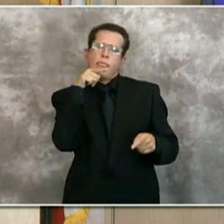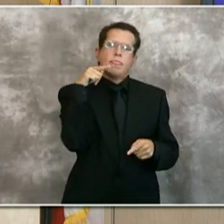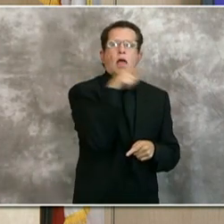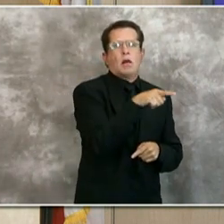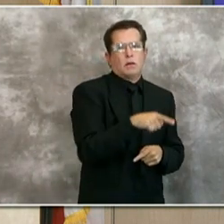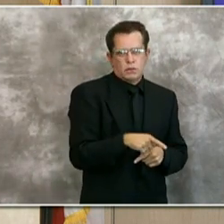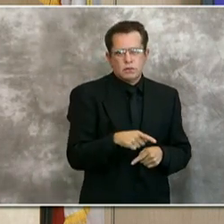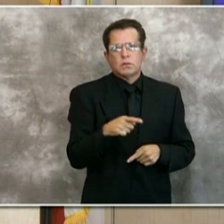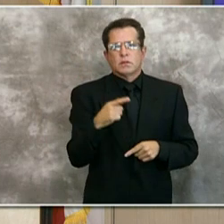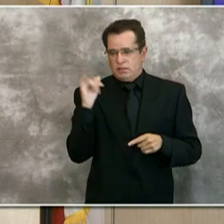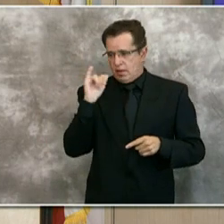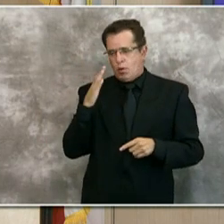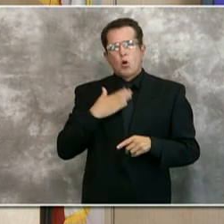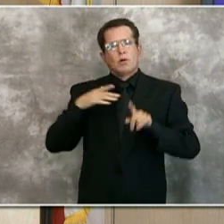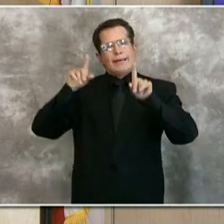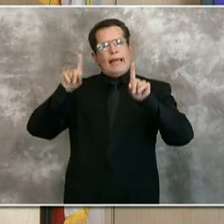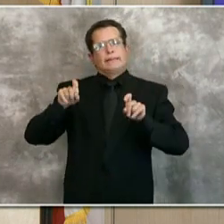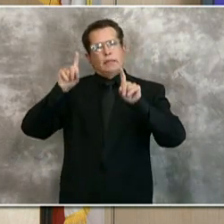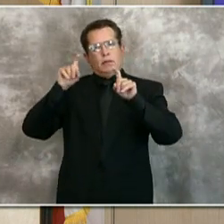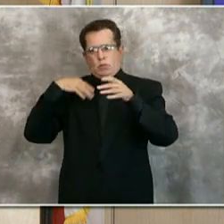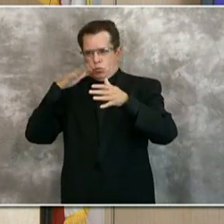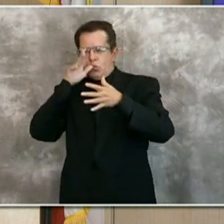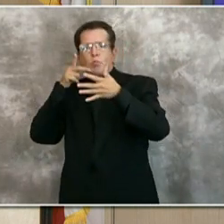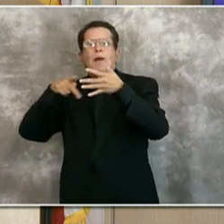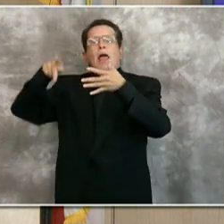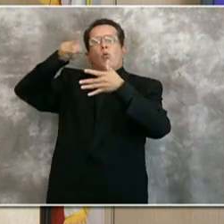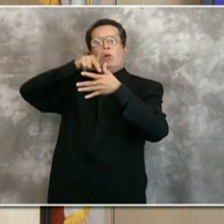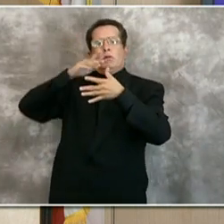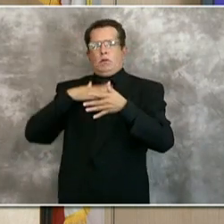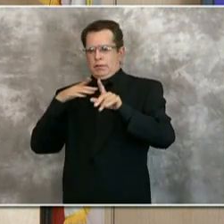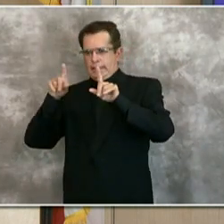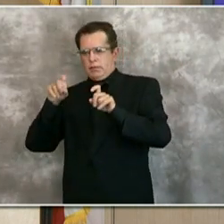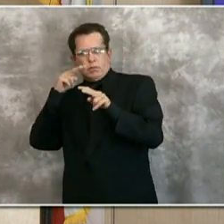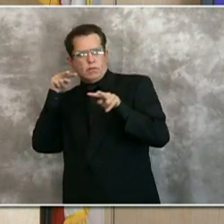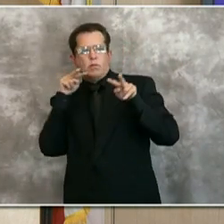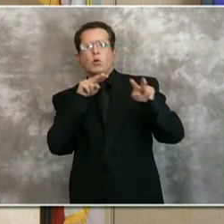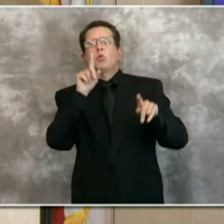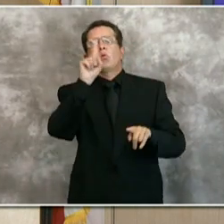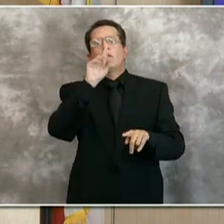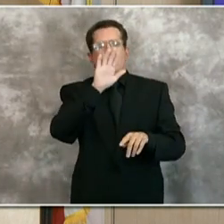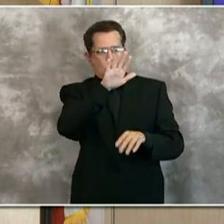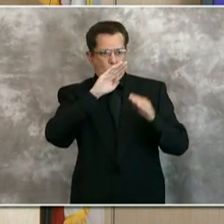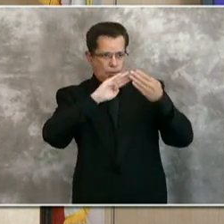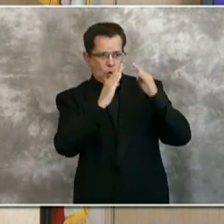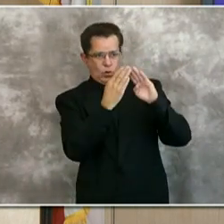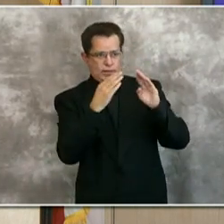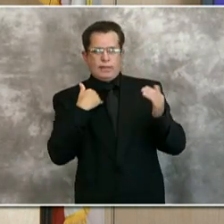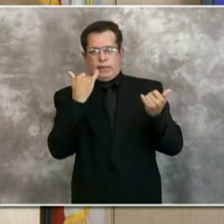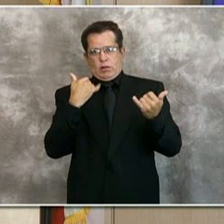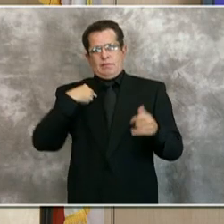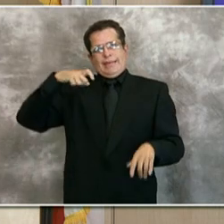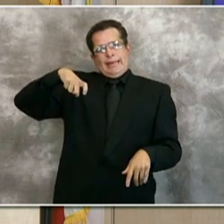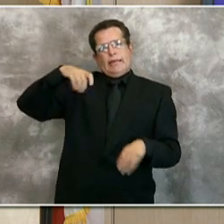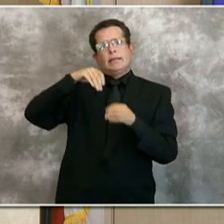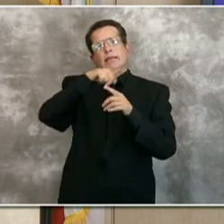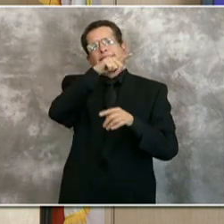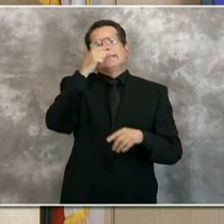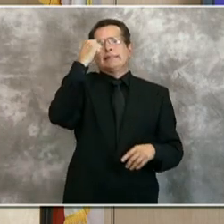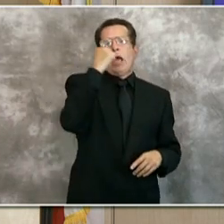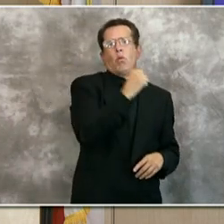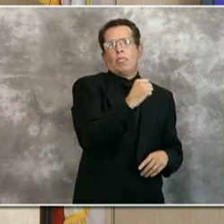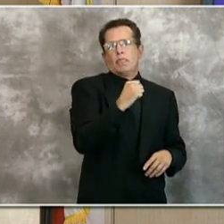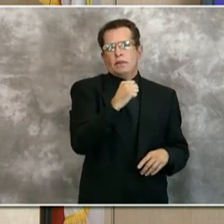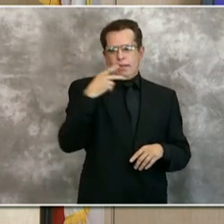by redirecting our testing, the prioritization and focus of our testing into those communities, particularly in the south part of the county and the Latino